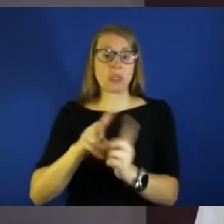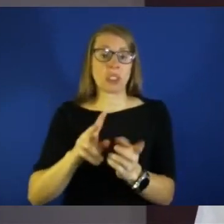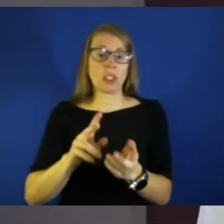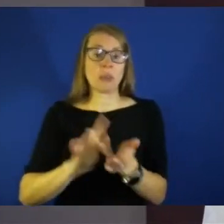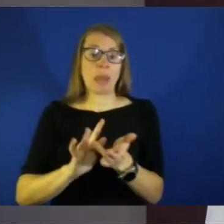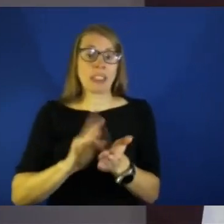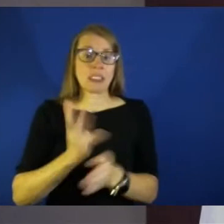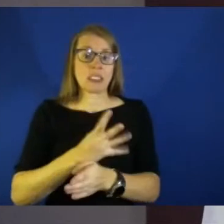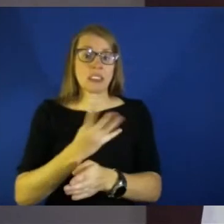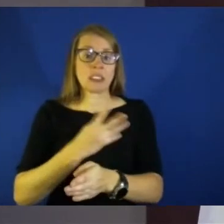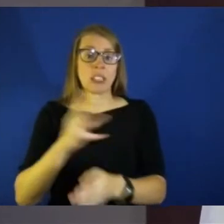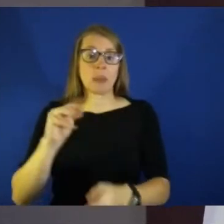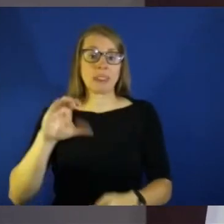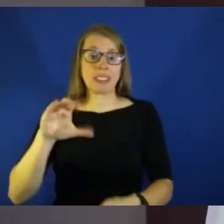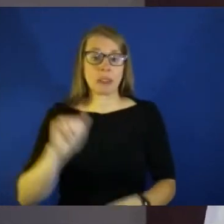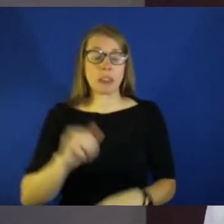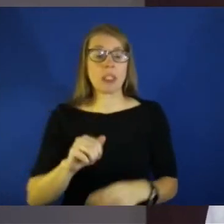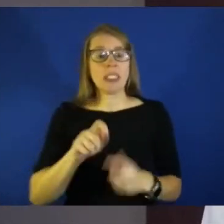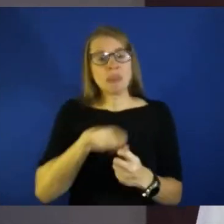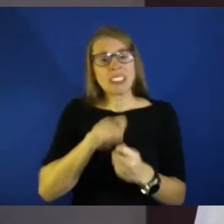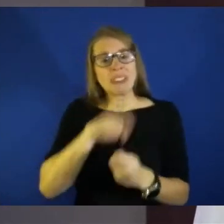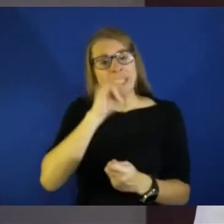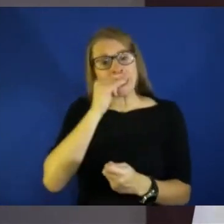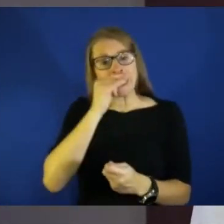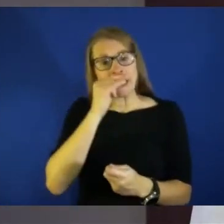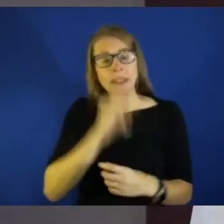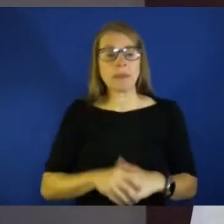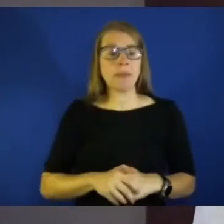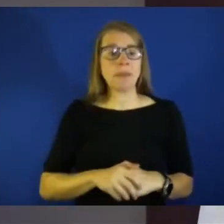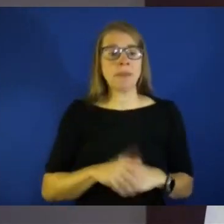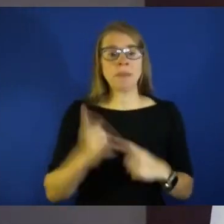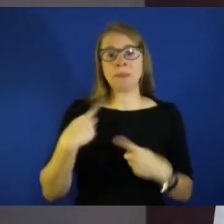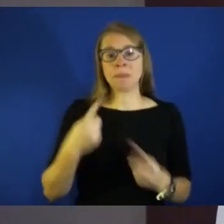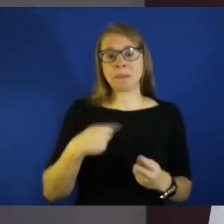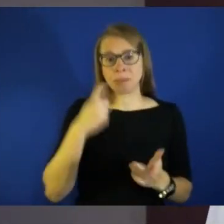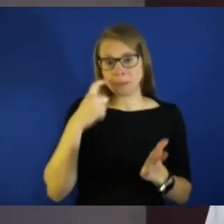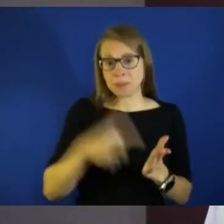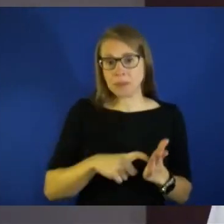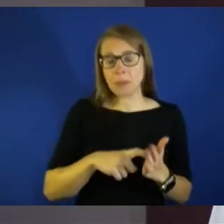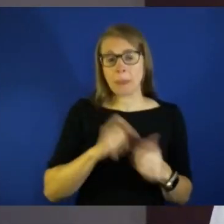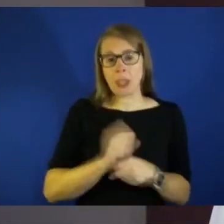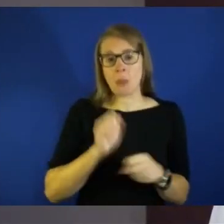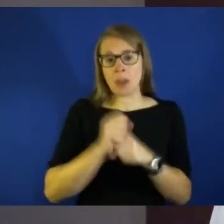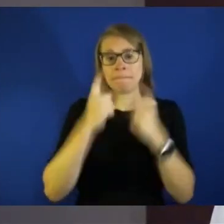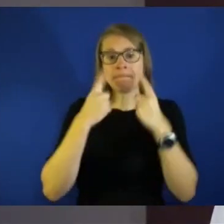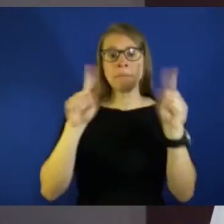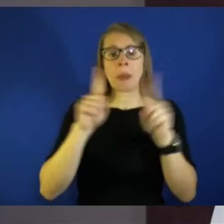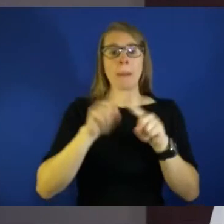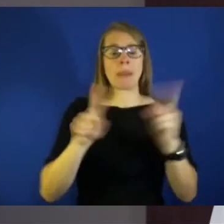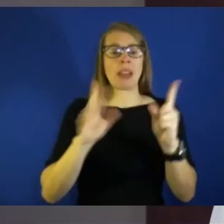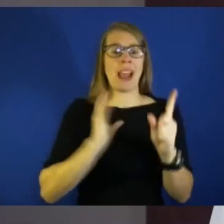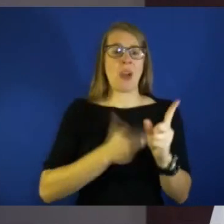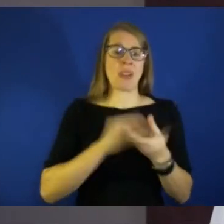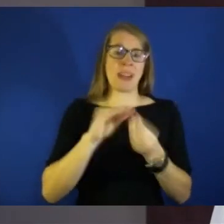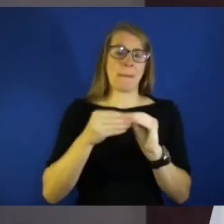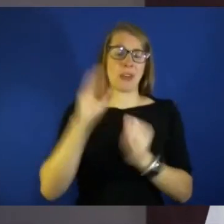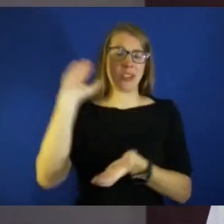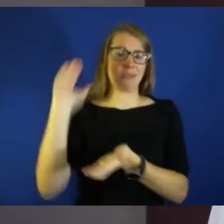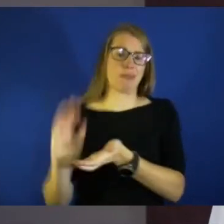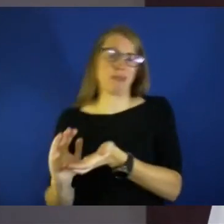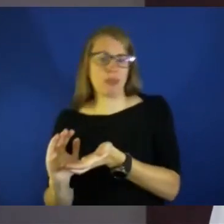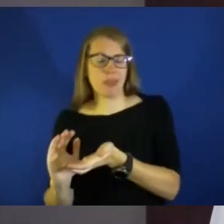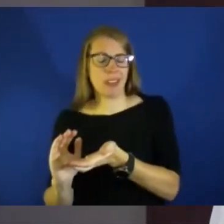certain kids, seems, as far as I can tell, it's working as well, but our numbers are so much lower in kids than they are in adults